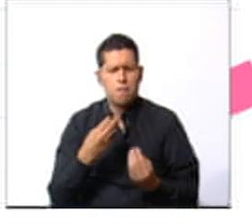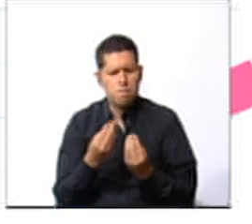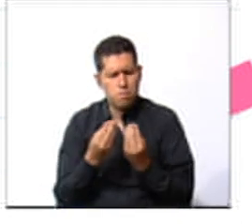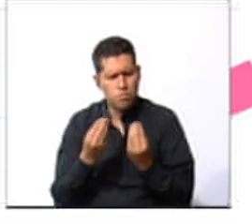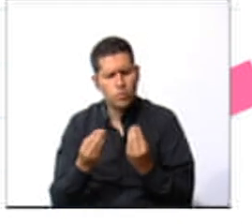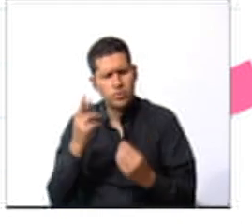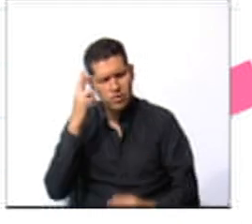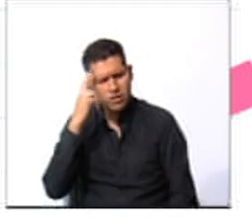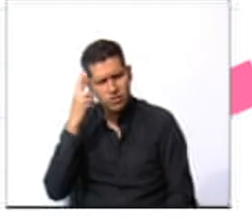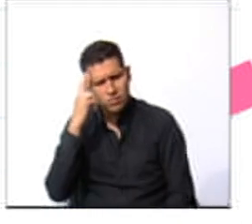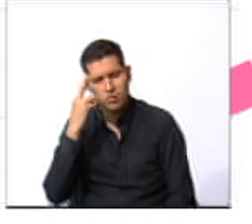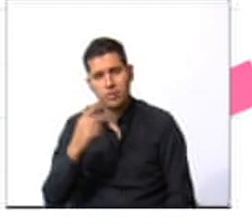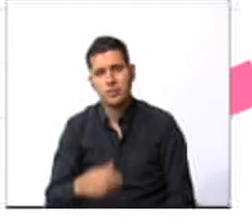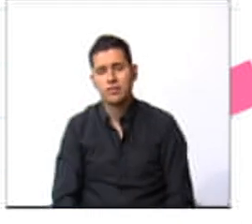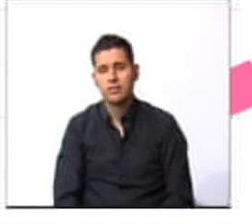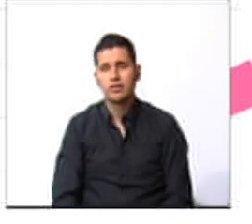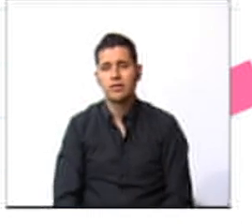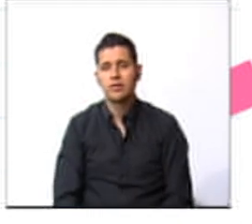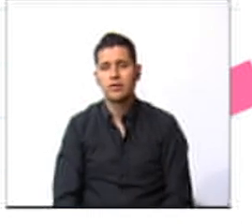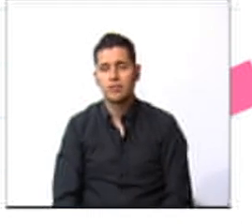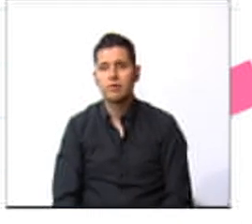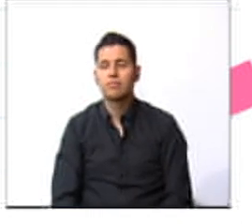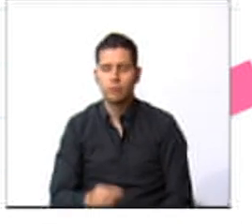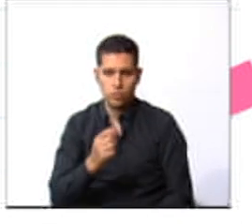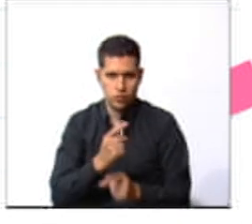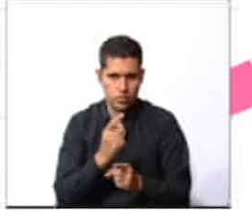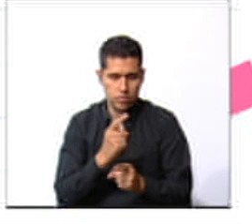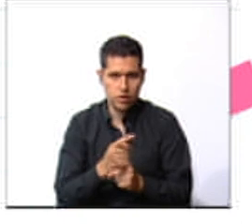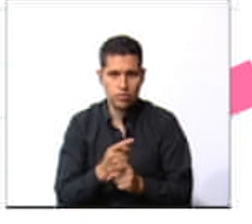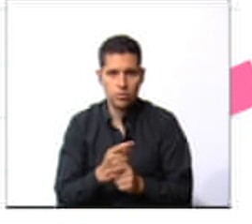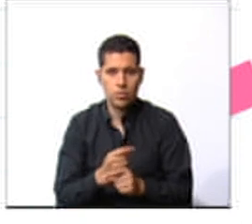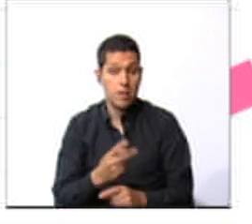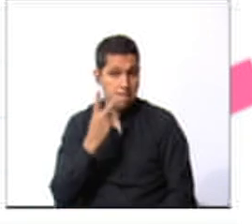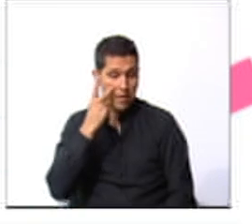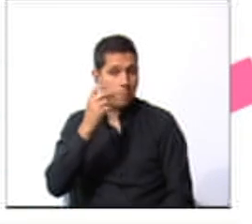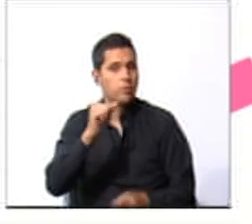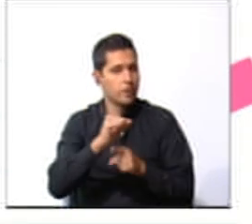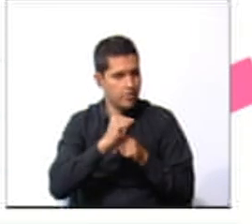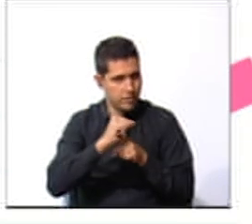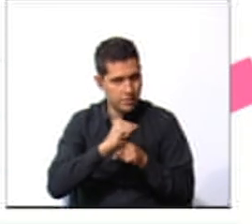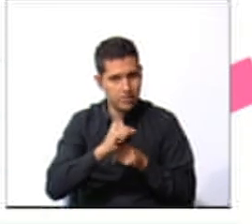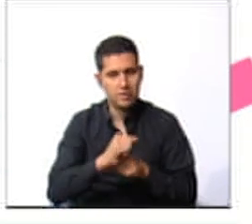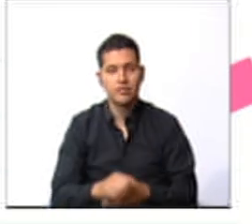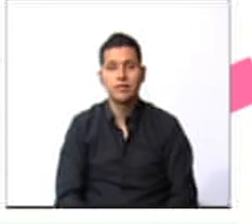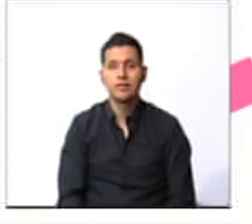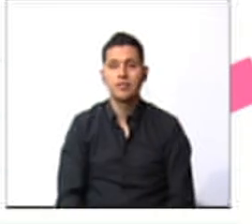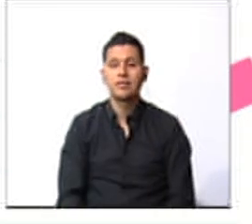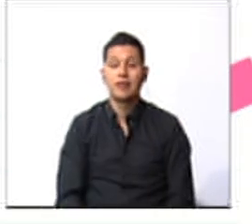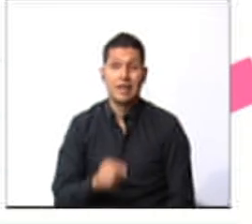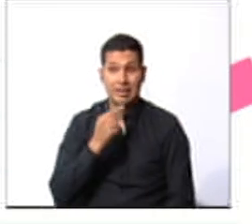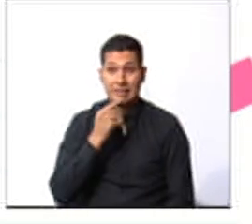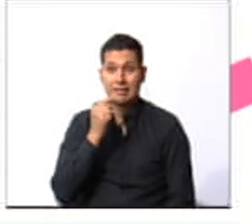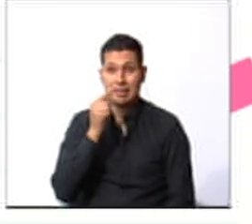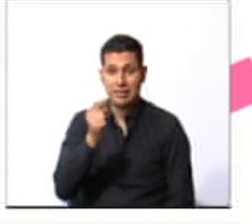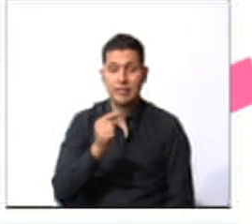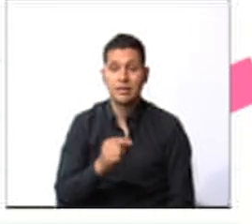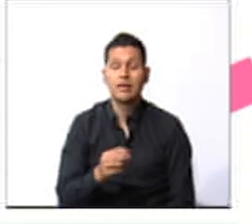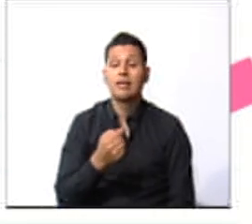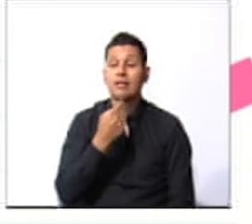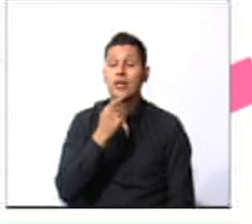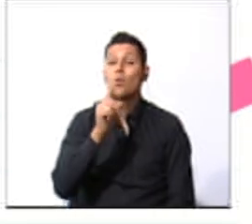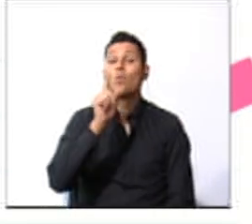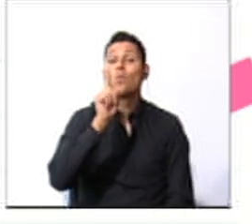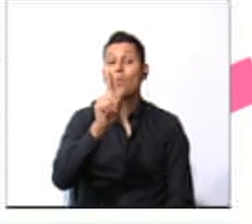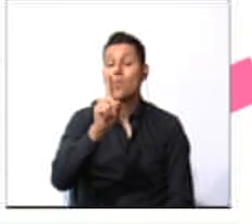muchas razones, right? Let's go to the exercise. And it says that there is